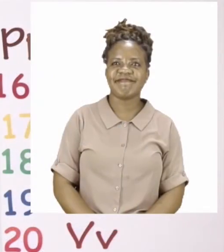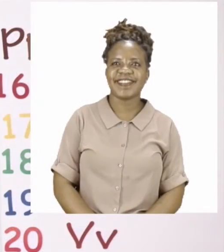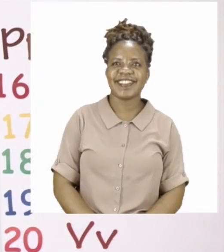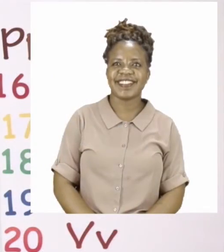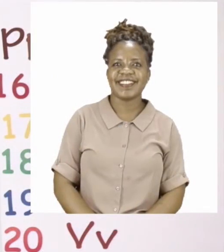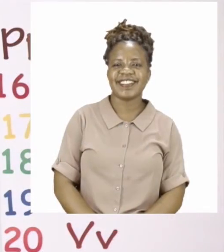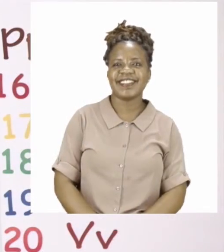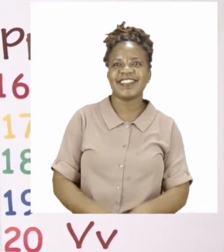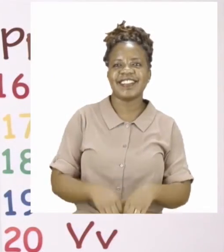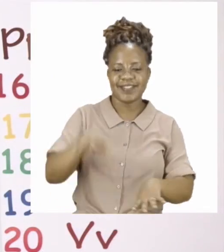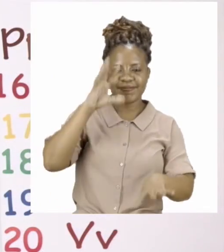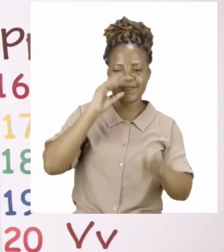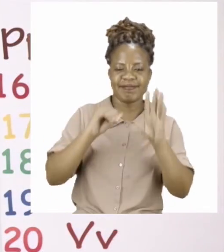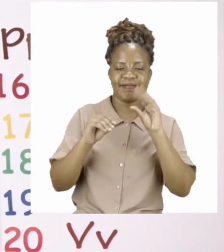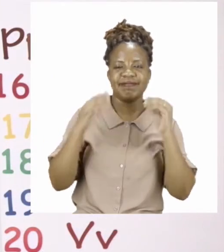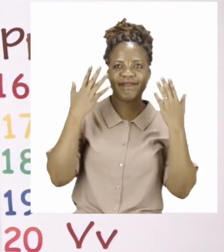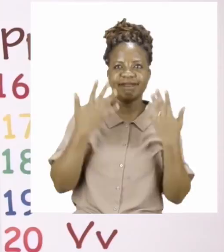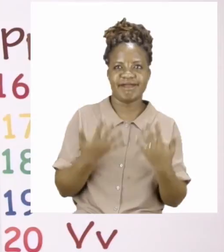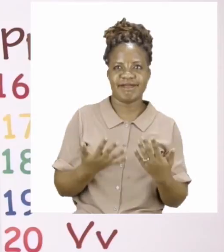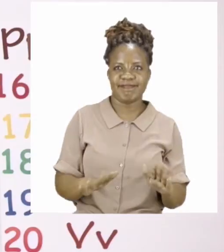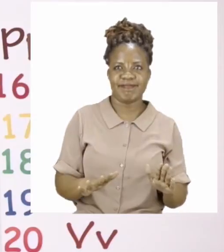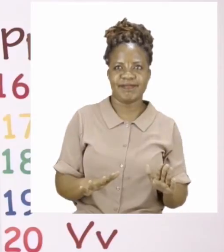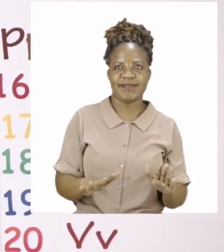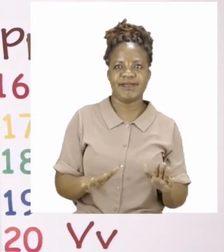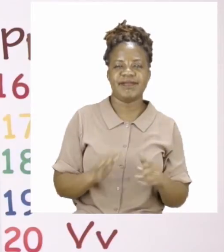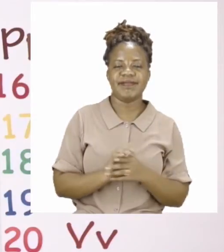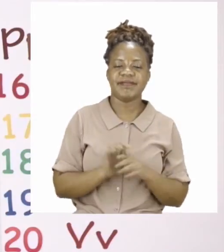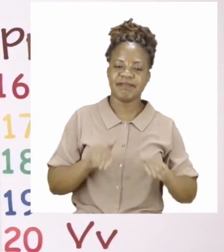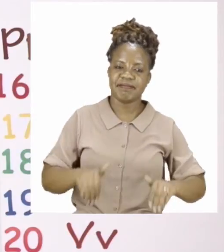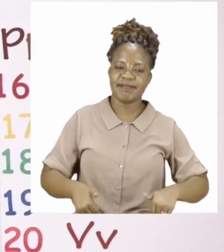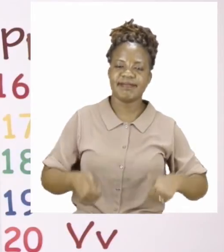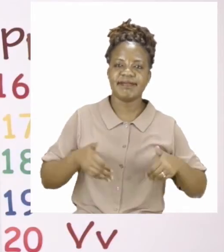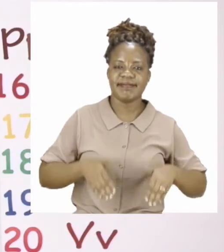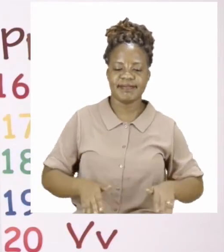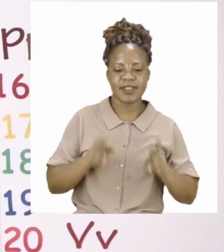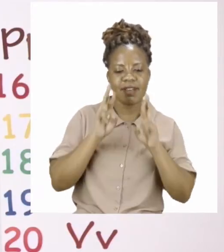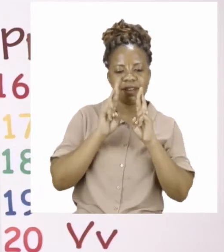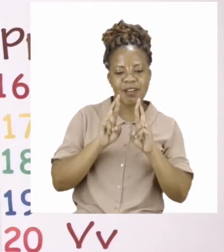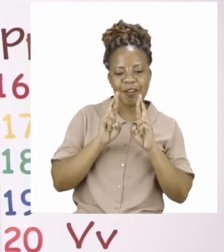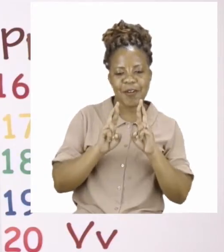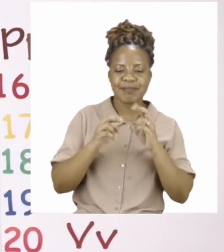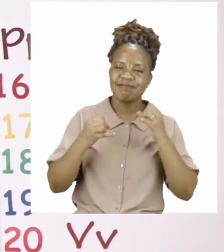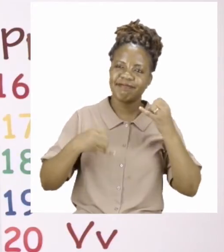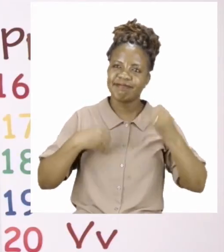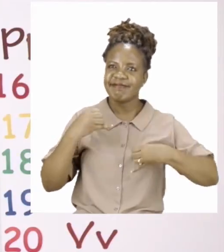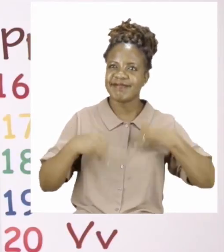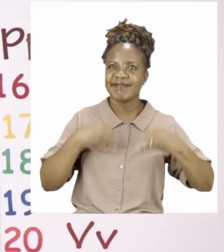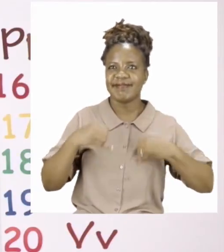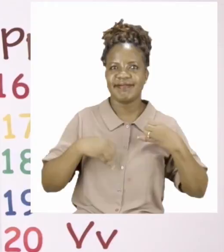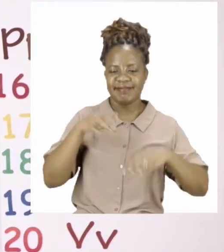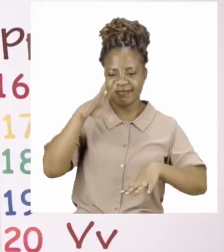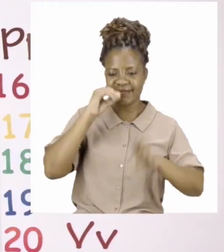We have now come to the end of our lesson, boys and girls, and I hope you had fun.